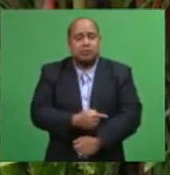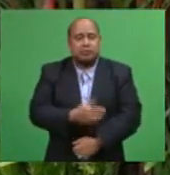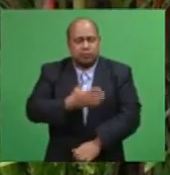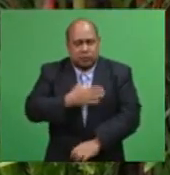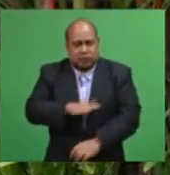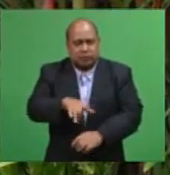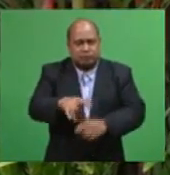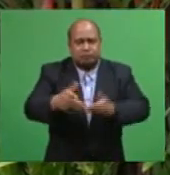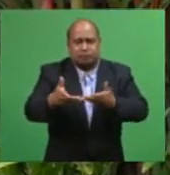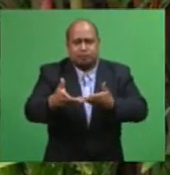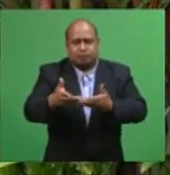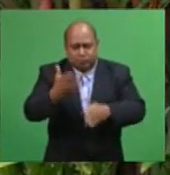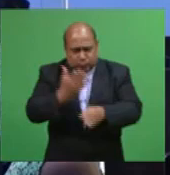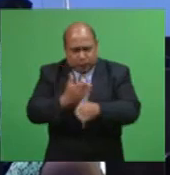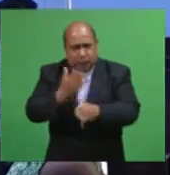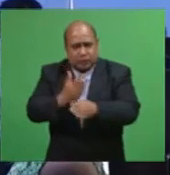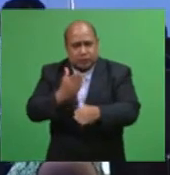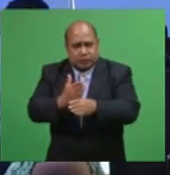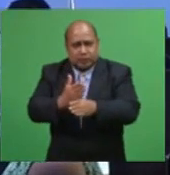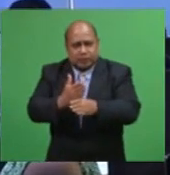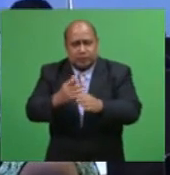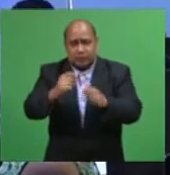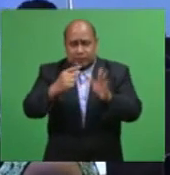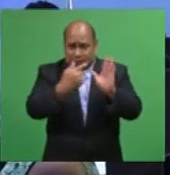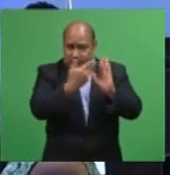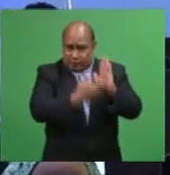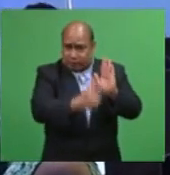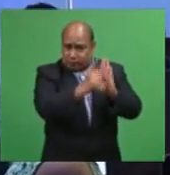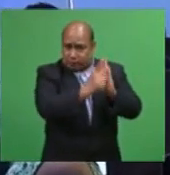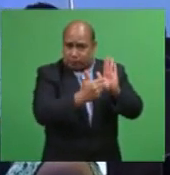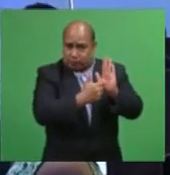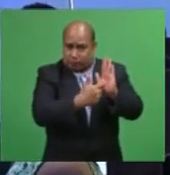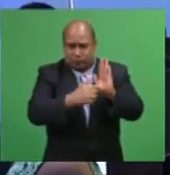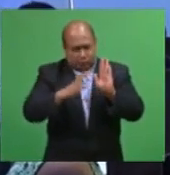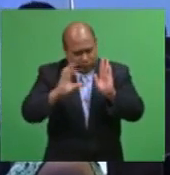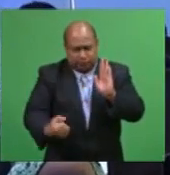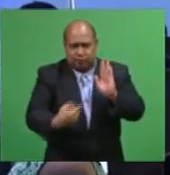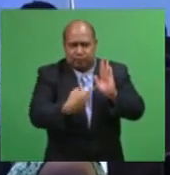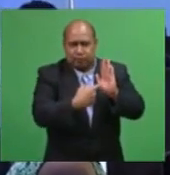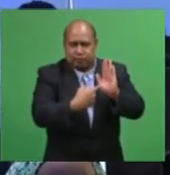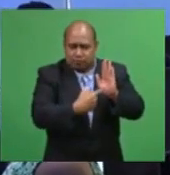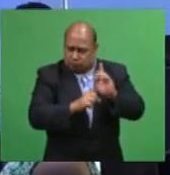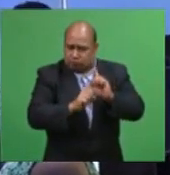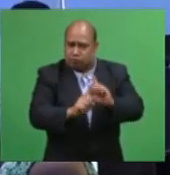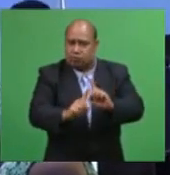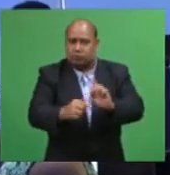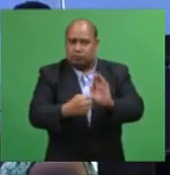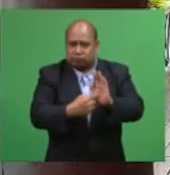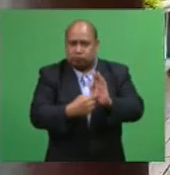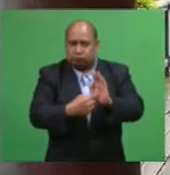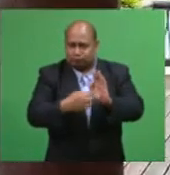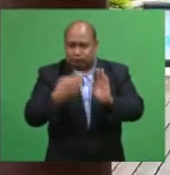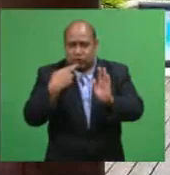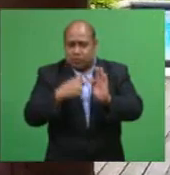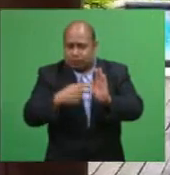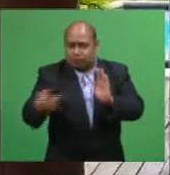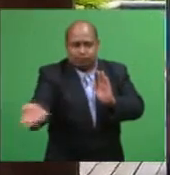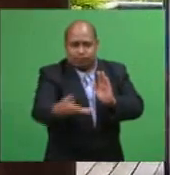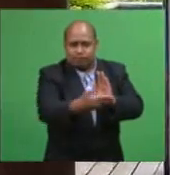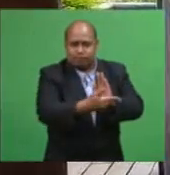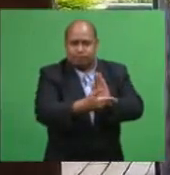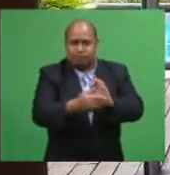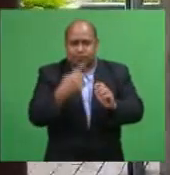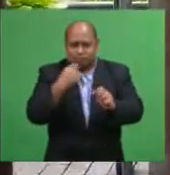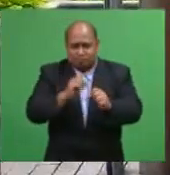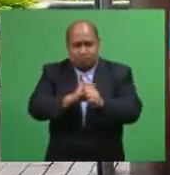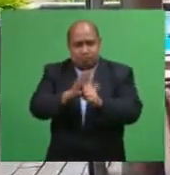Employment Relations Act is in place. Kumar says they continue to receive reports of some employers using COVID-19 as an excuse to